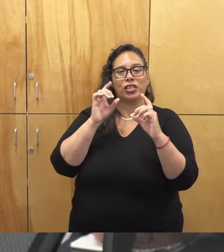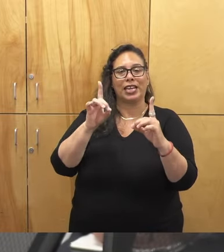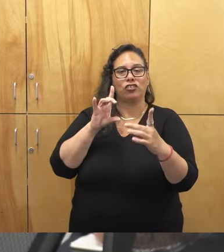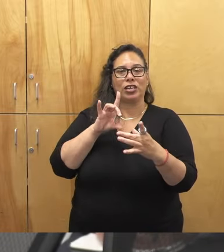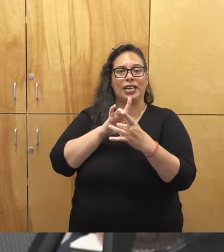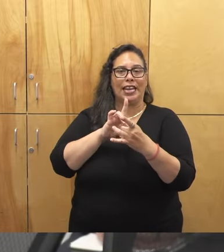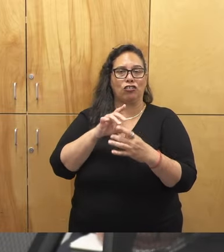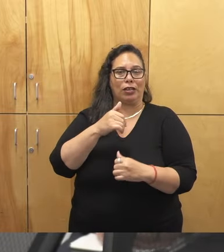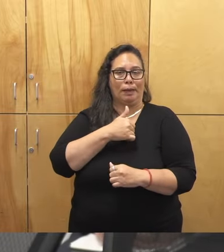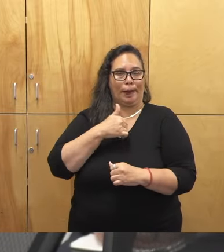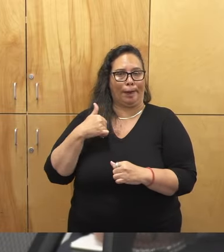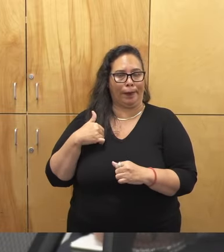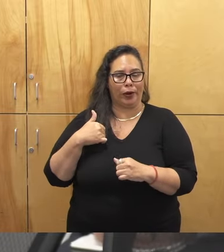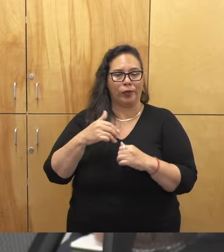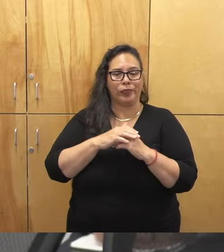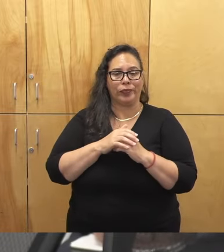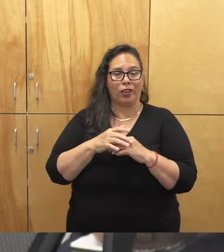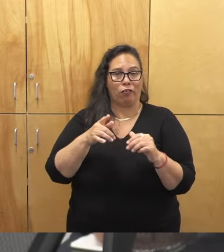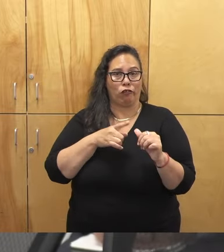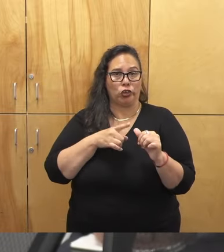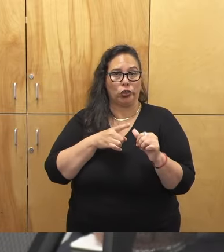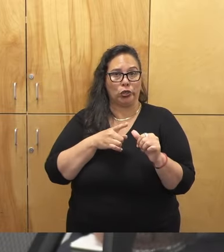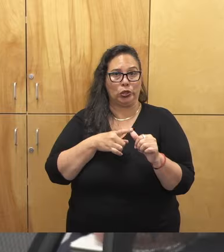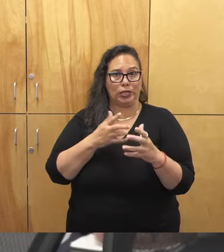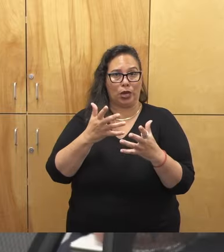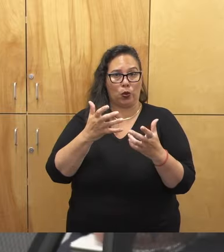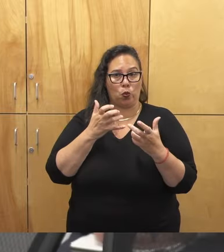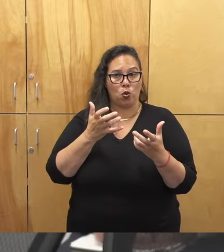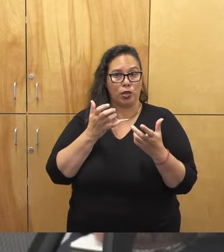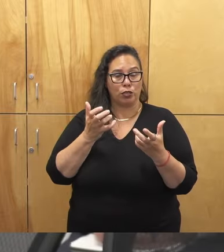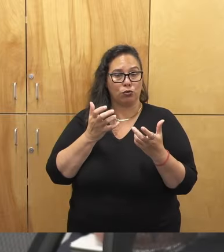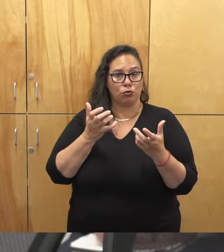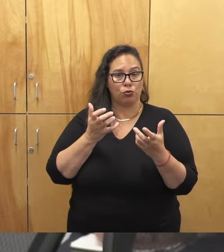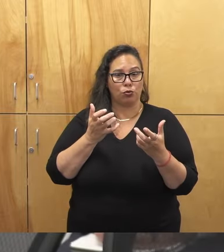member. And first of all, I want to